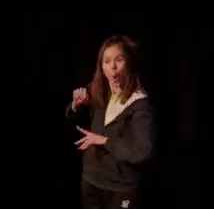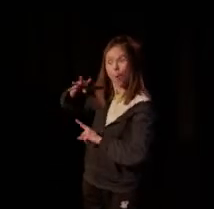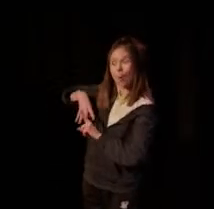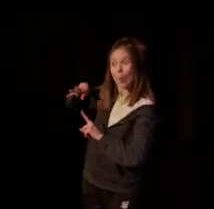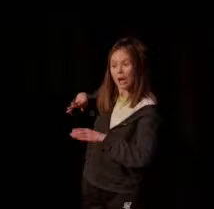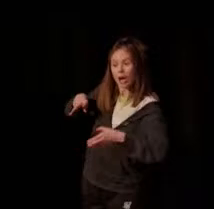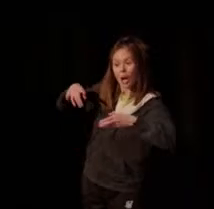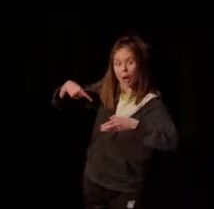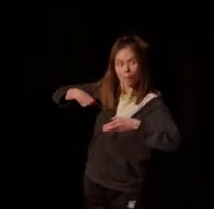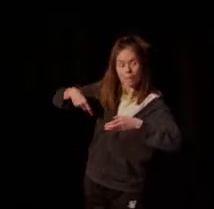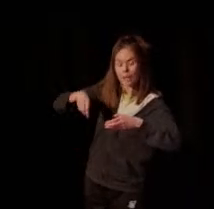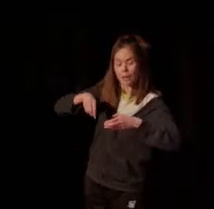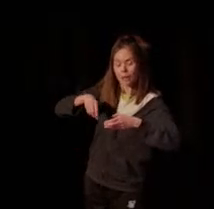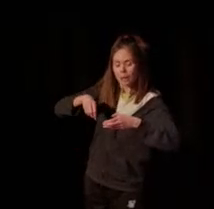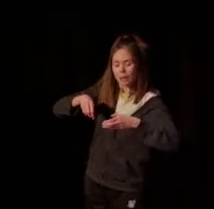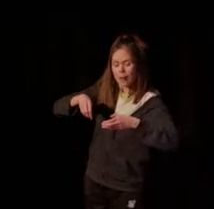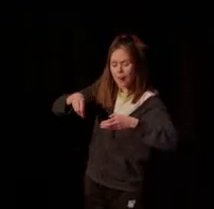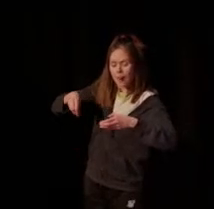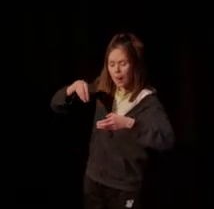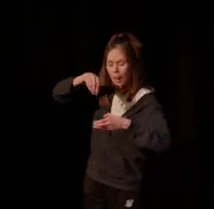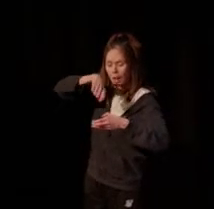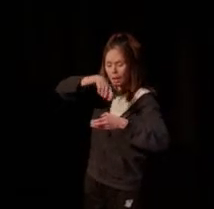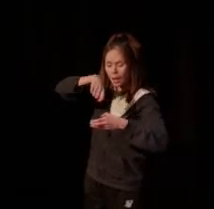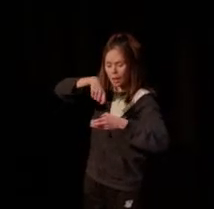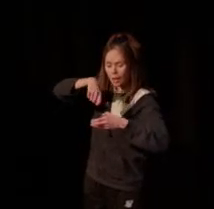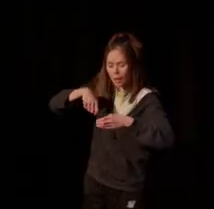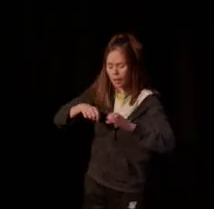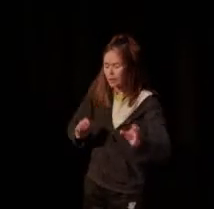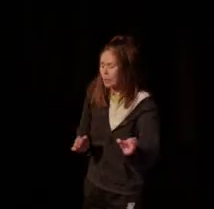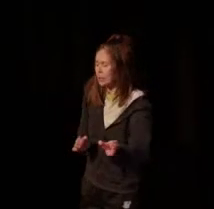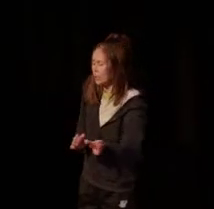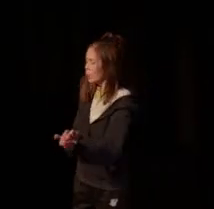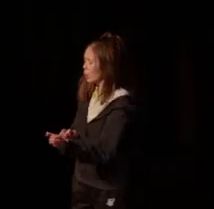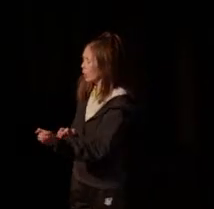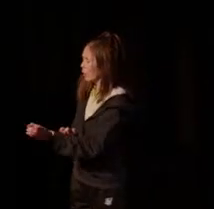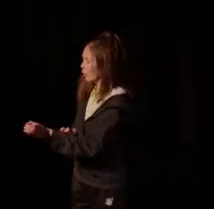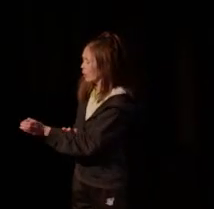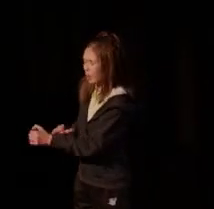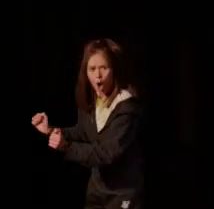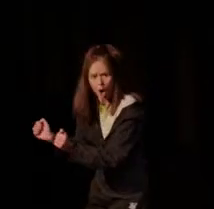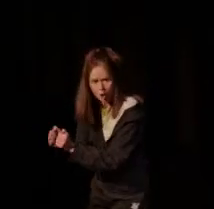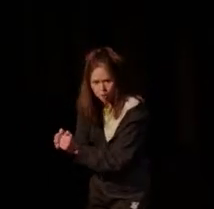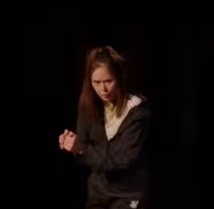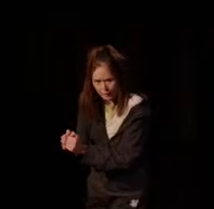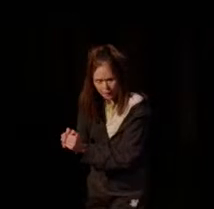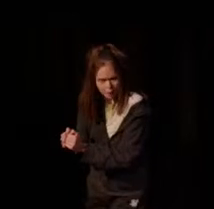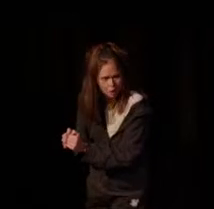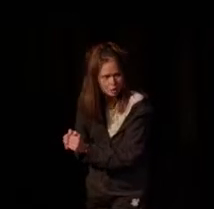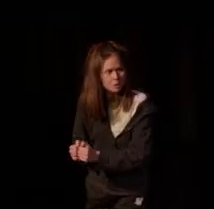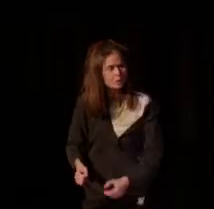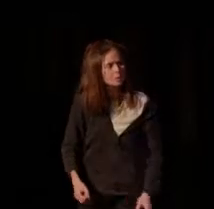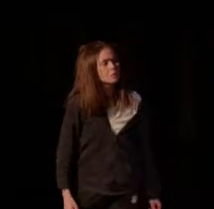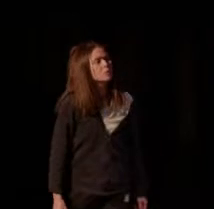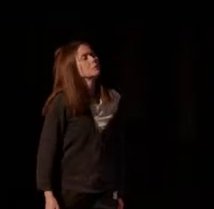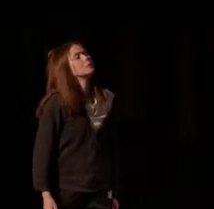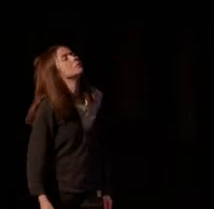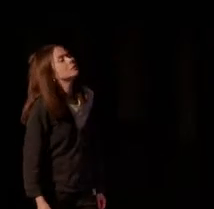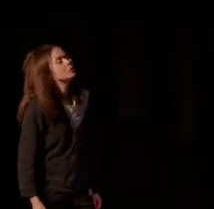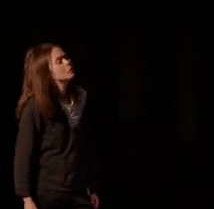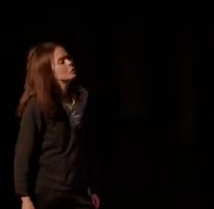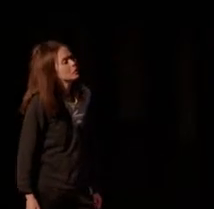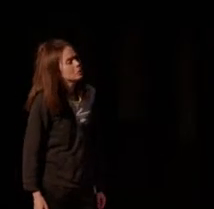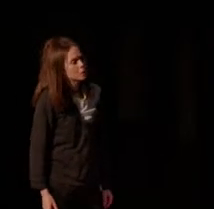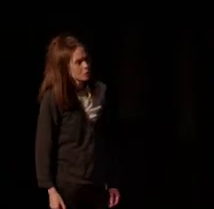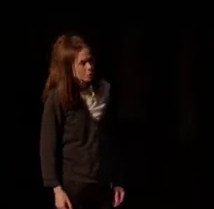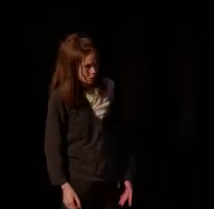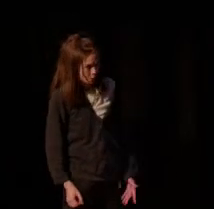wholesome beverage from me, count me not your servant. Do it. You'll have